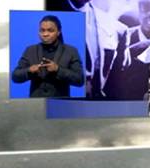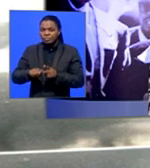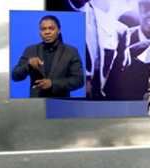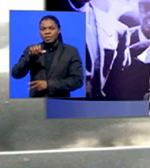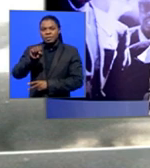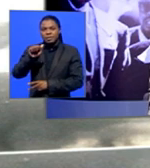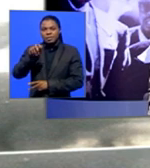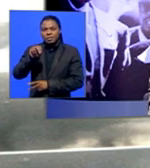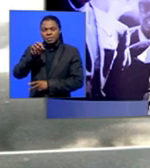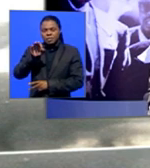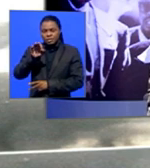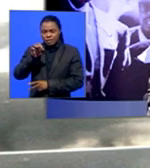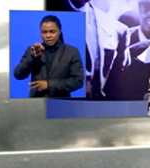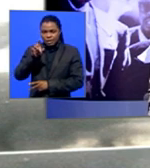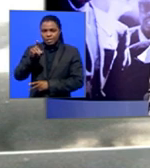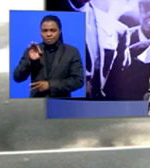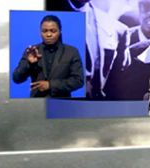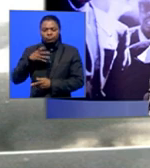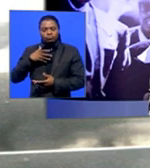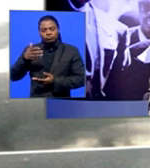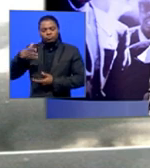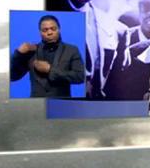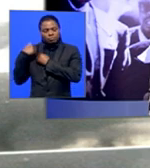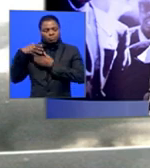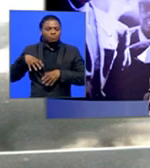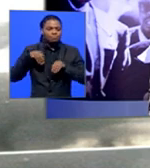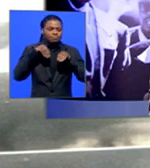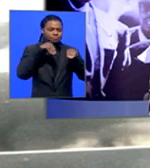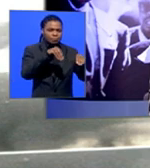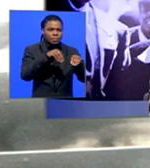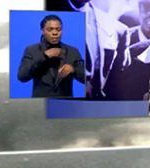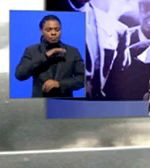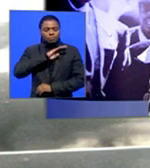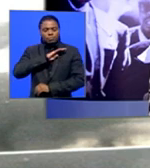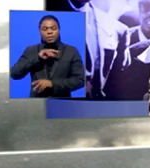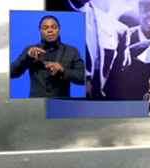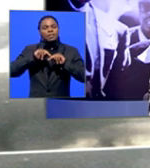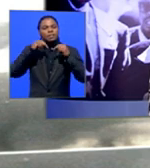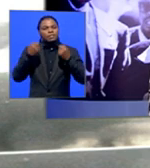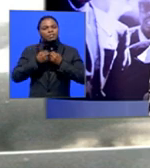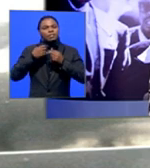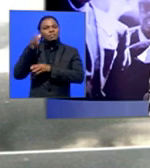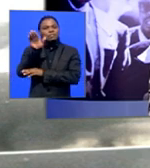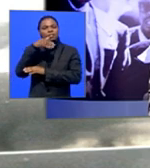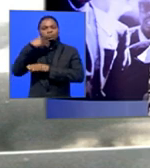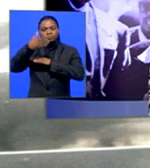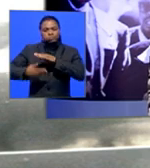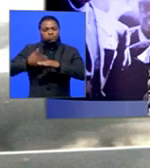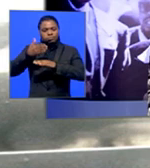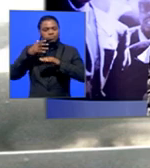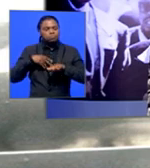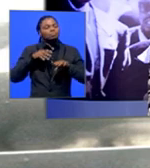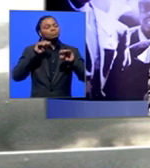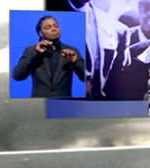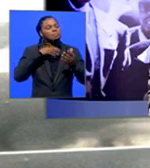funeral. A military guard of honor will welcome the remains, which will be draped in the national flag. Upon arrival at the airport, the